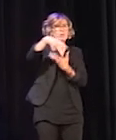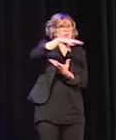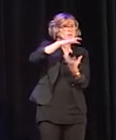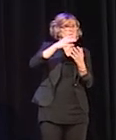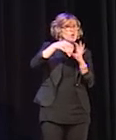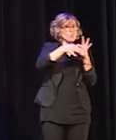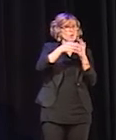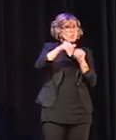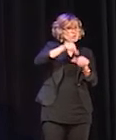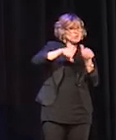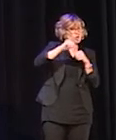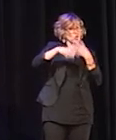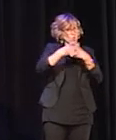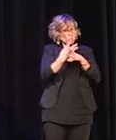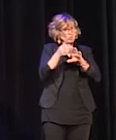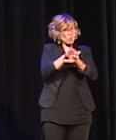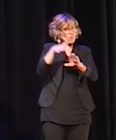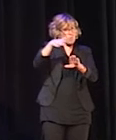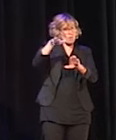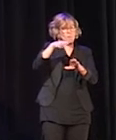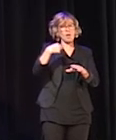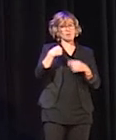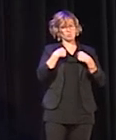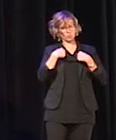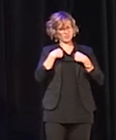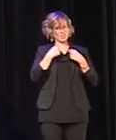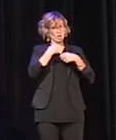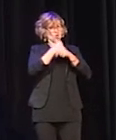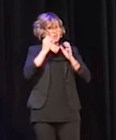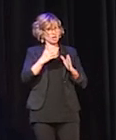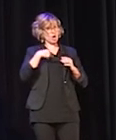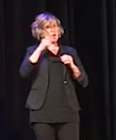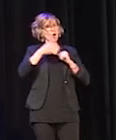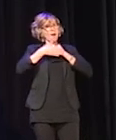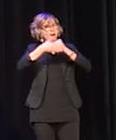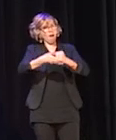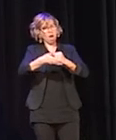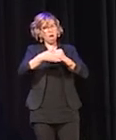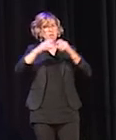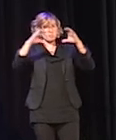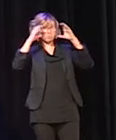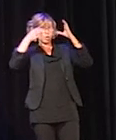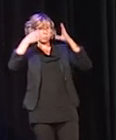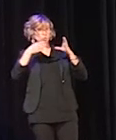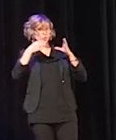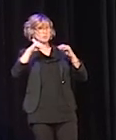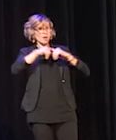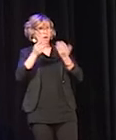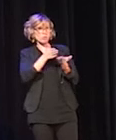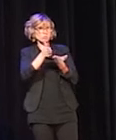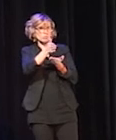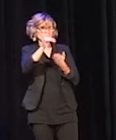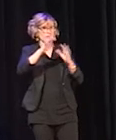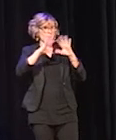other. And what I really do as a creator is I need to find a way to help the viewer tunnel through this universe that I've created,